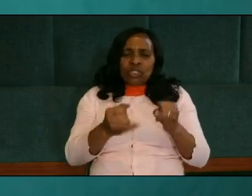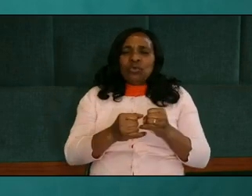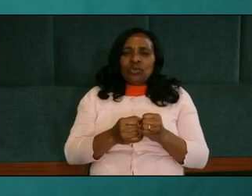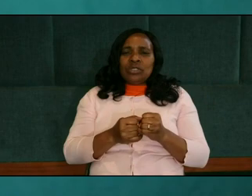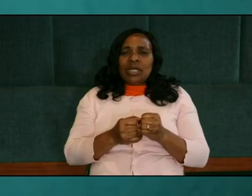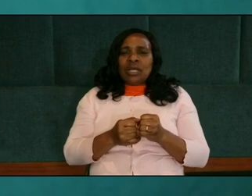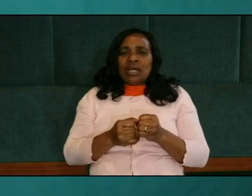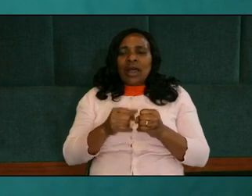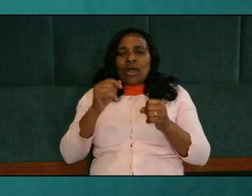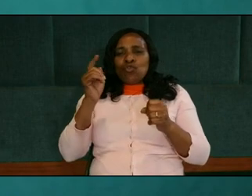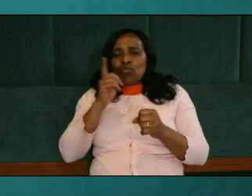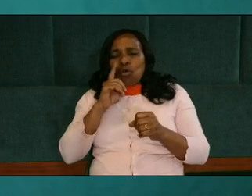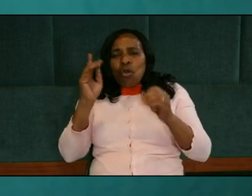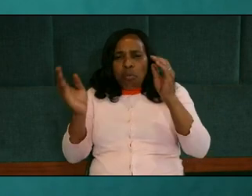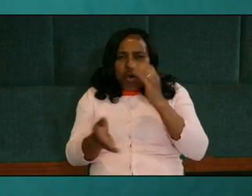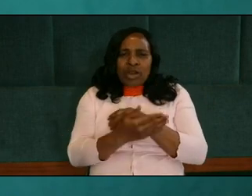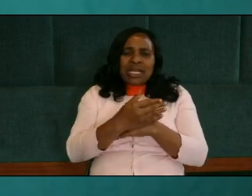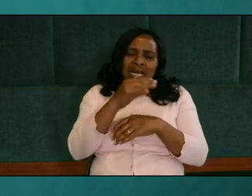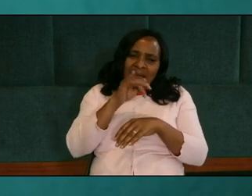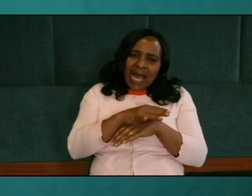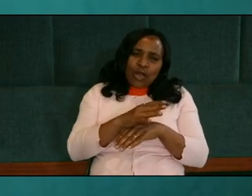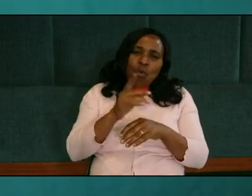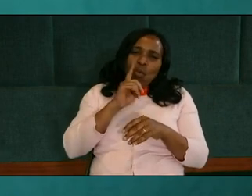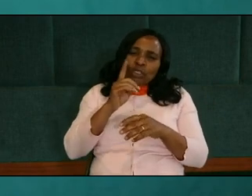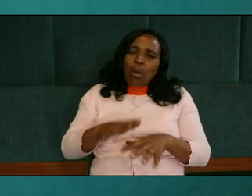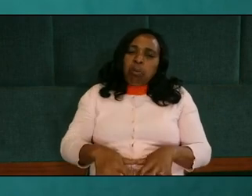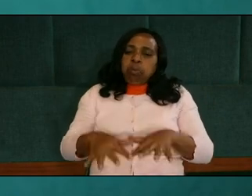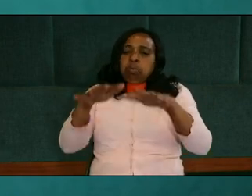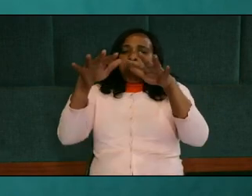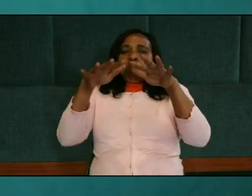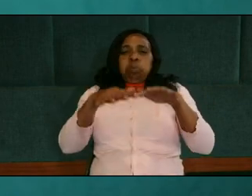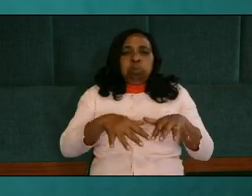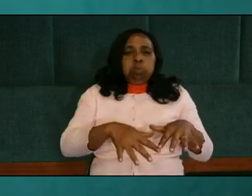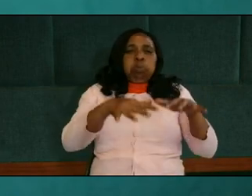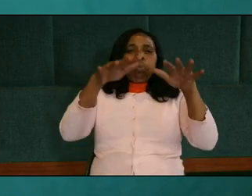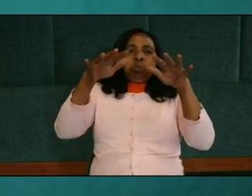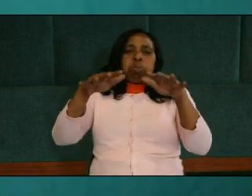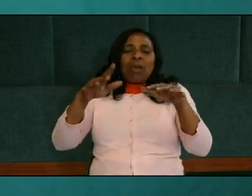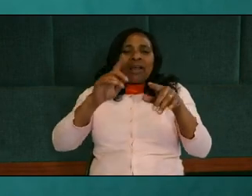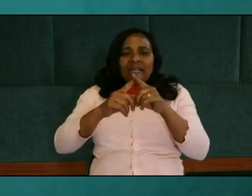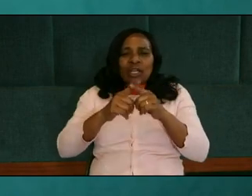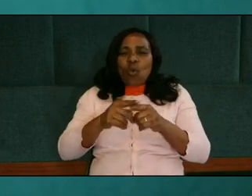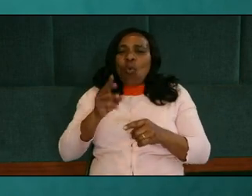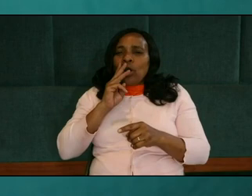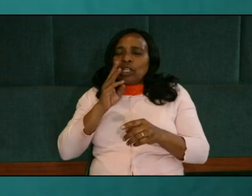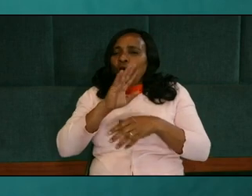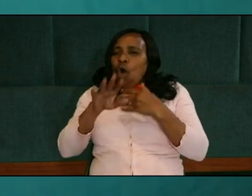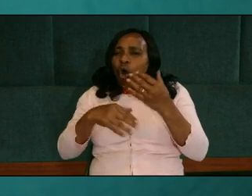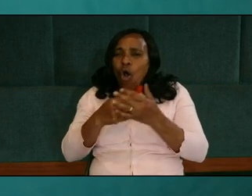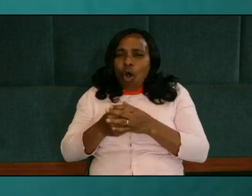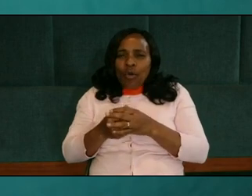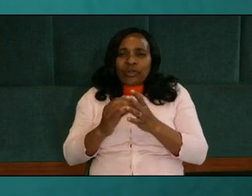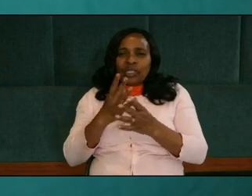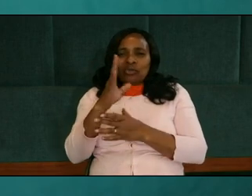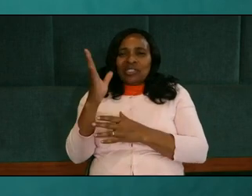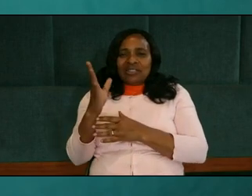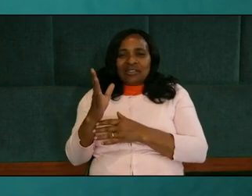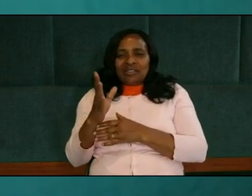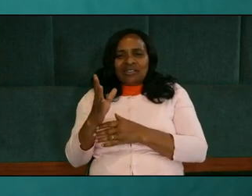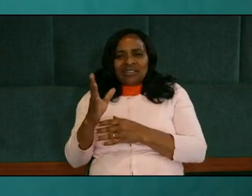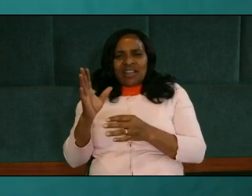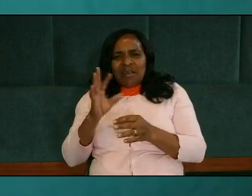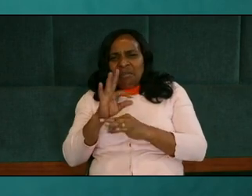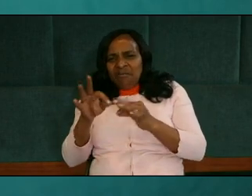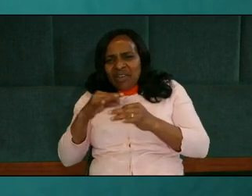dawn, water shall levitate from the depths and shall water the plants. I think, of course, you think someone is